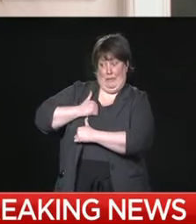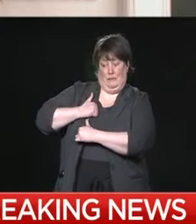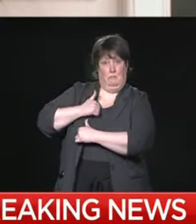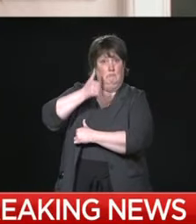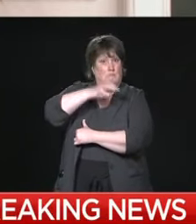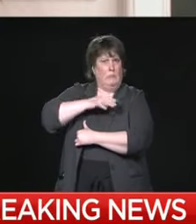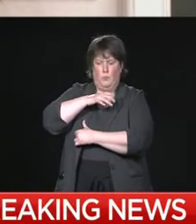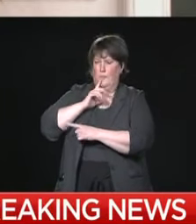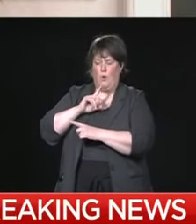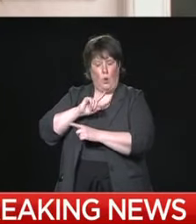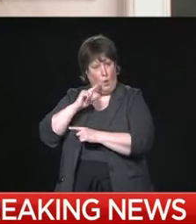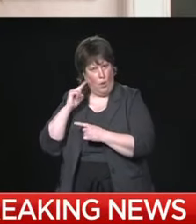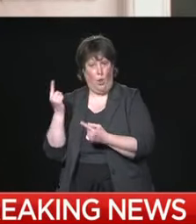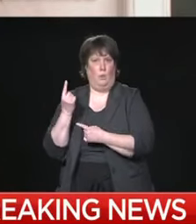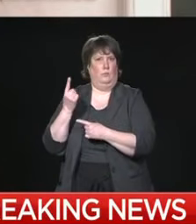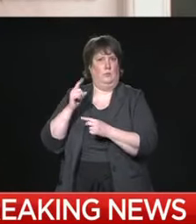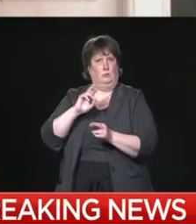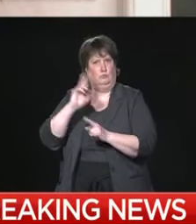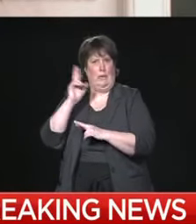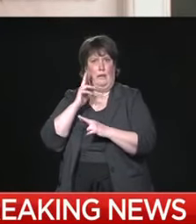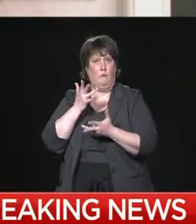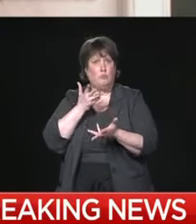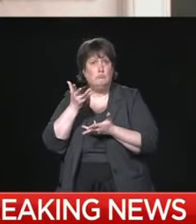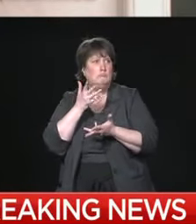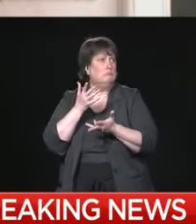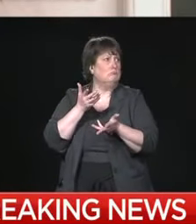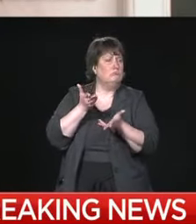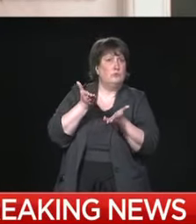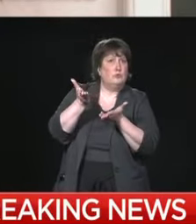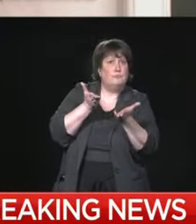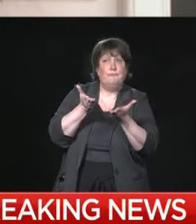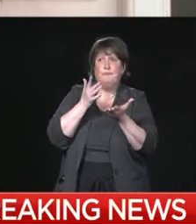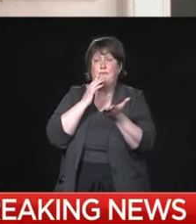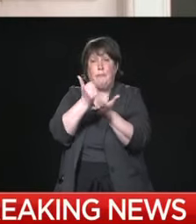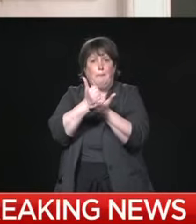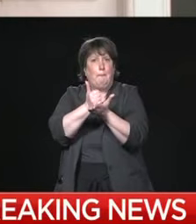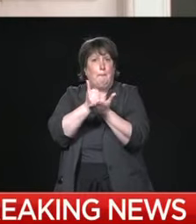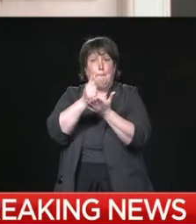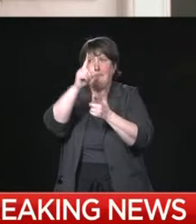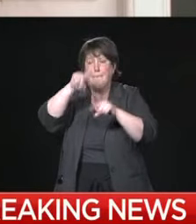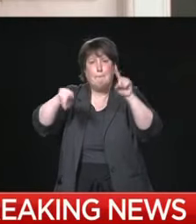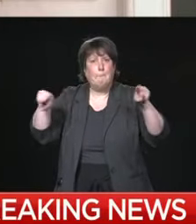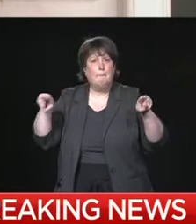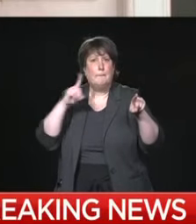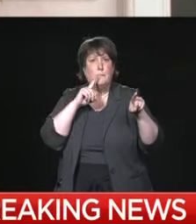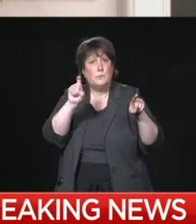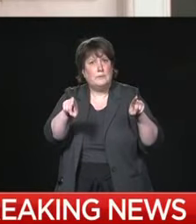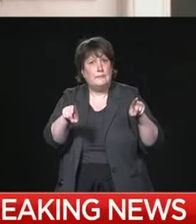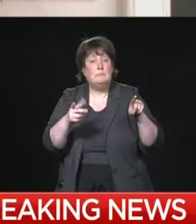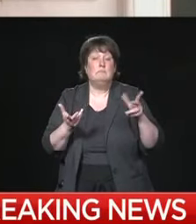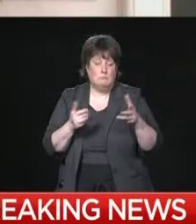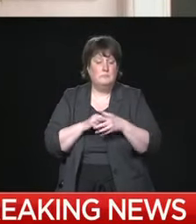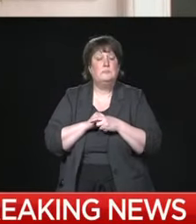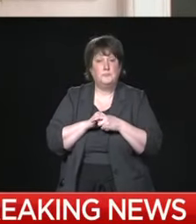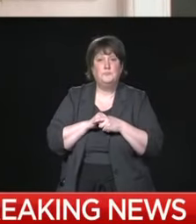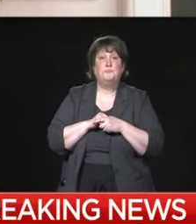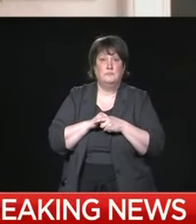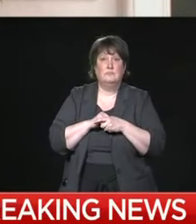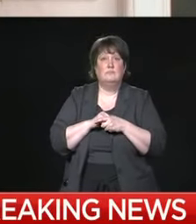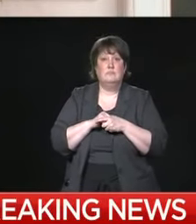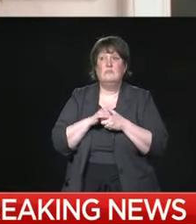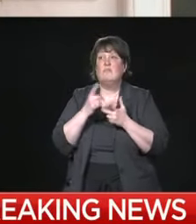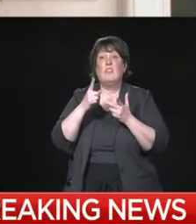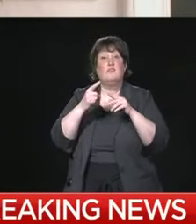are always ready to serve, to help in a broad range of ways Canadians who need that support. The